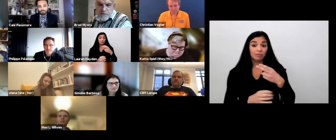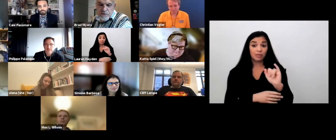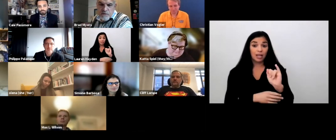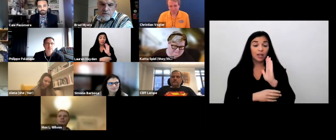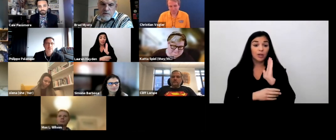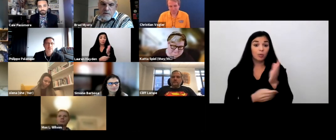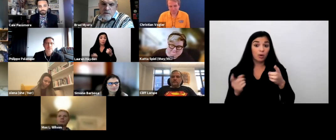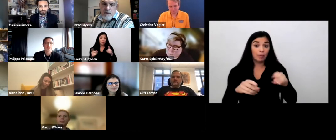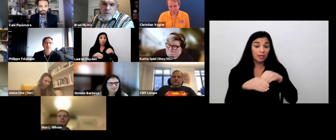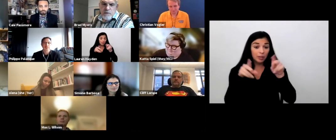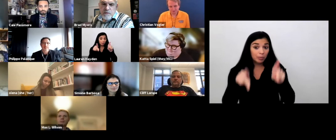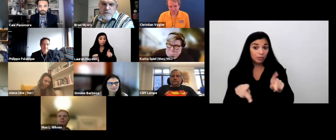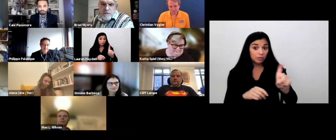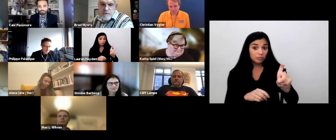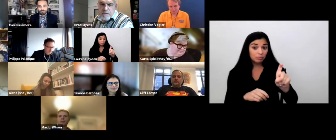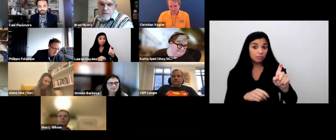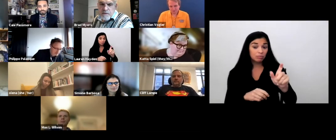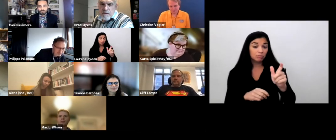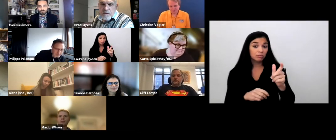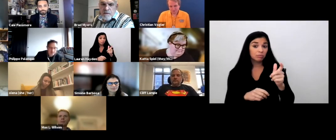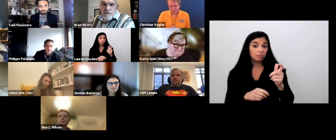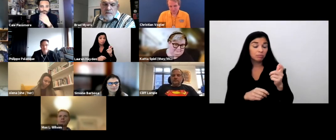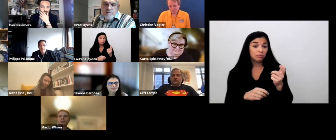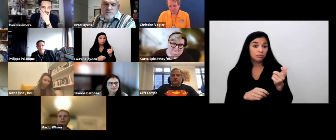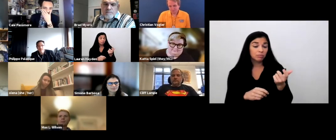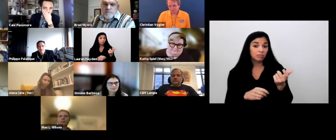an in-person component